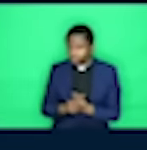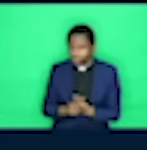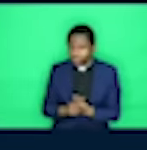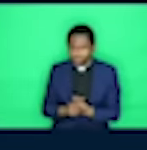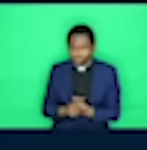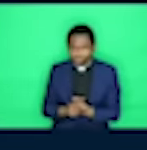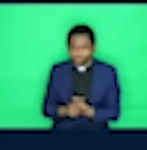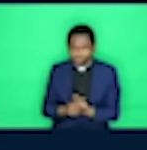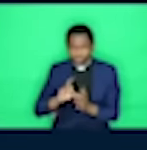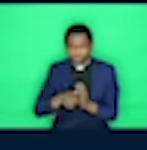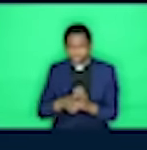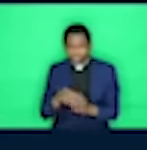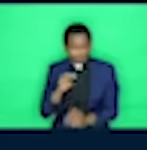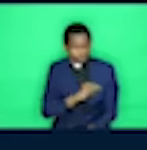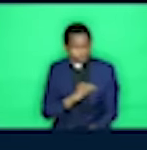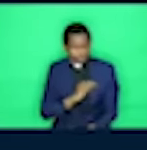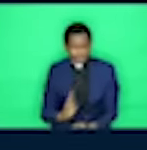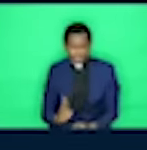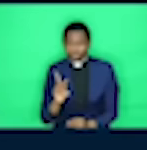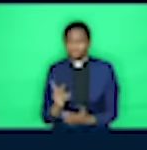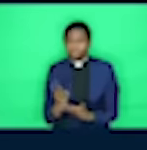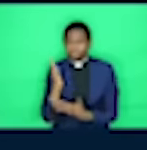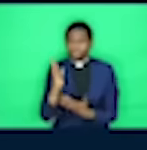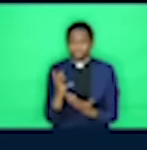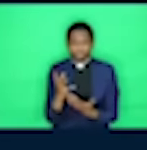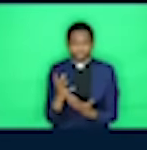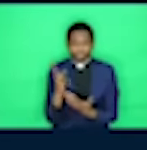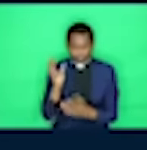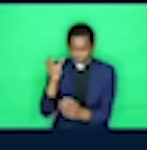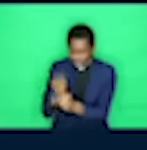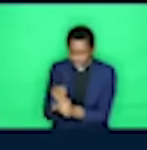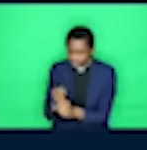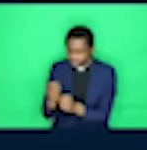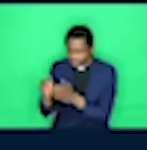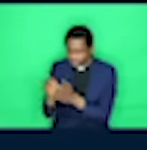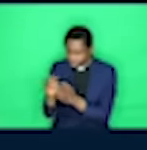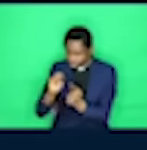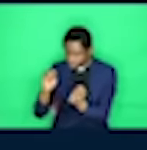Moral uprightness. To generate the desired transformation.